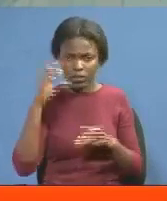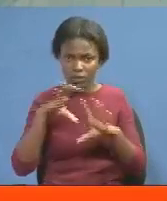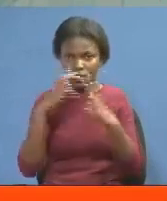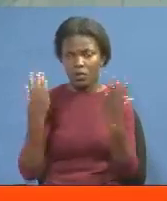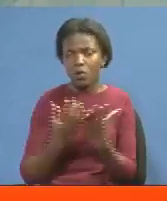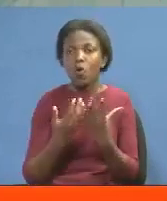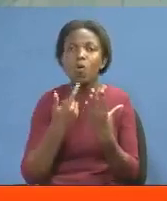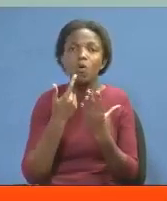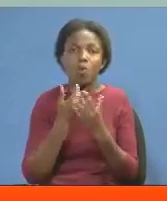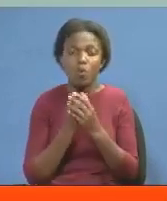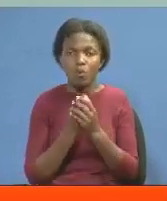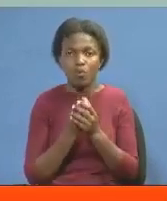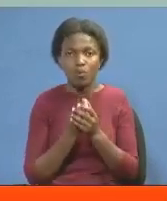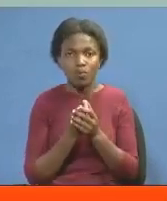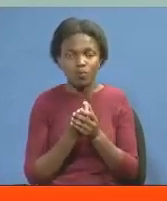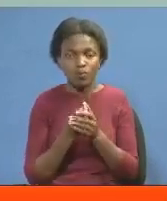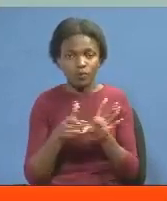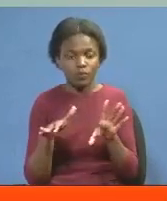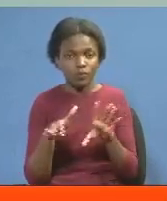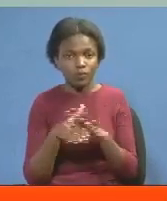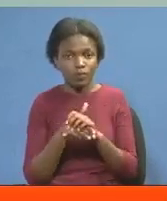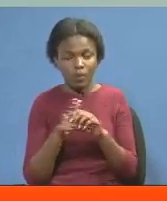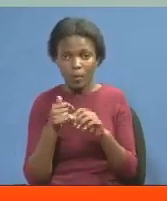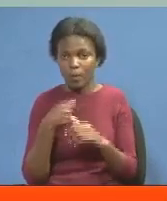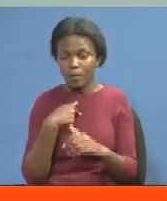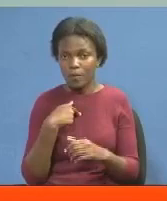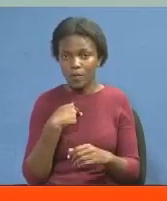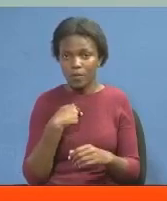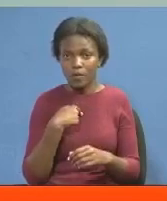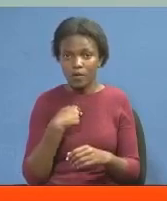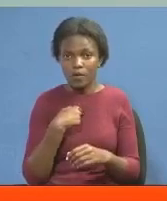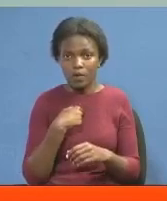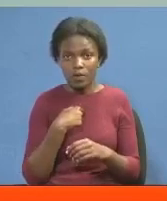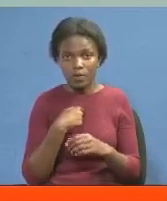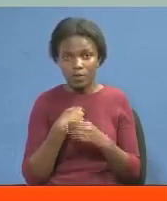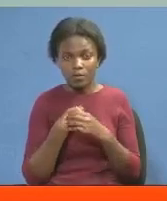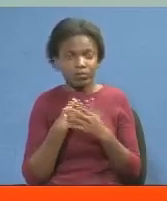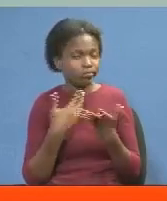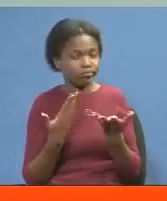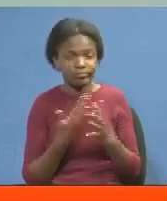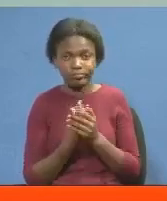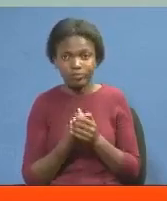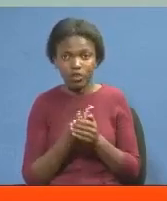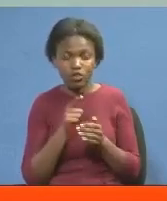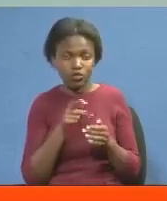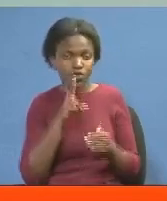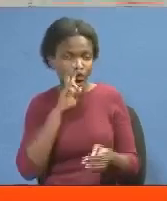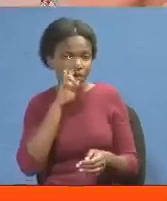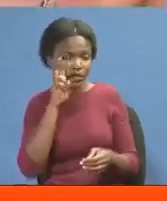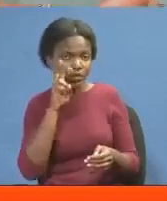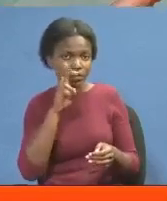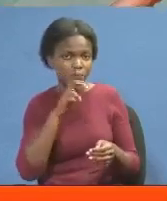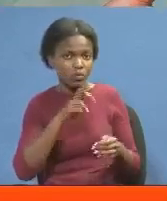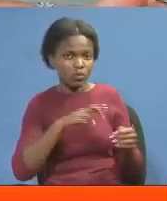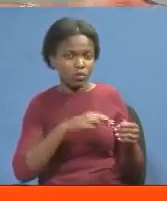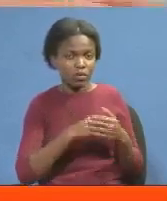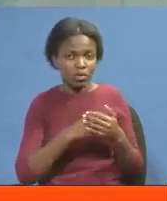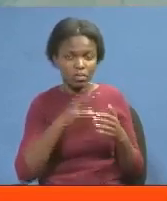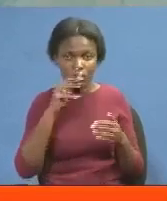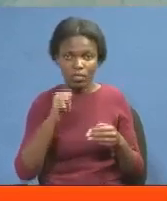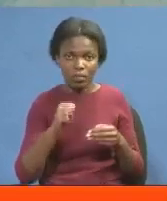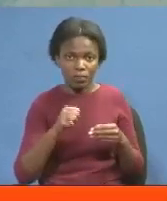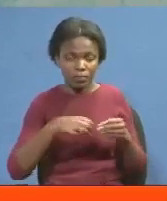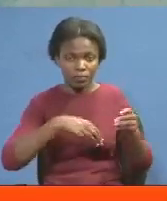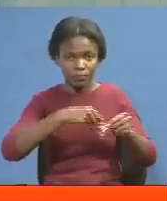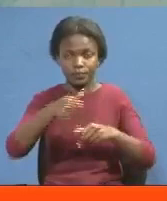a Somali? In your wood, bro. I come from Meru. You yeah. come from the Rakanithi. Yeah. You see them selling shoes.